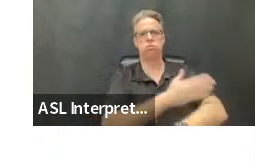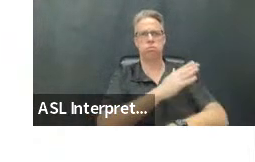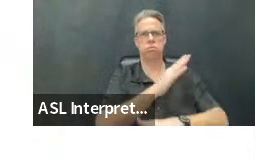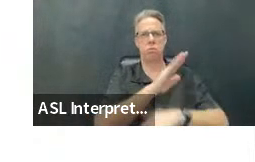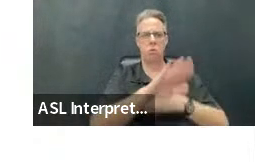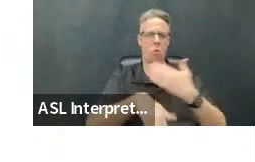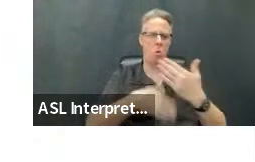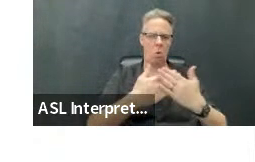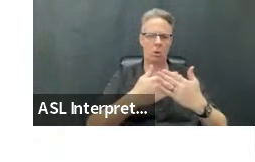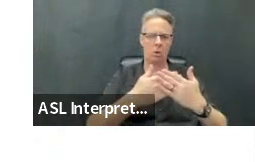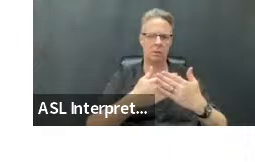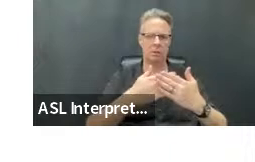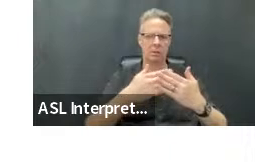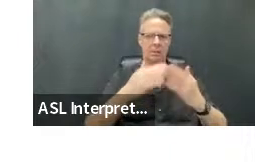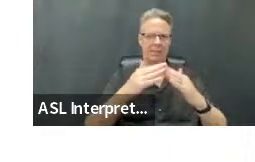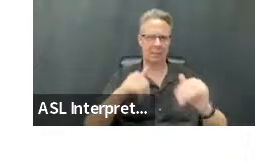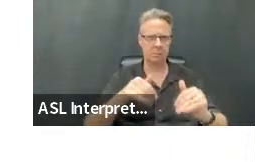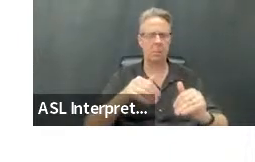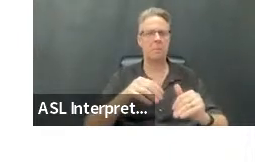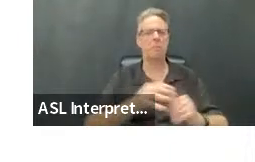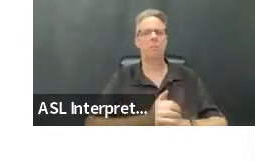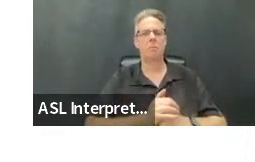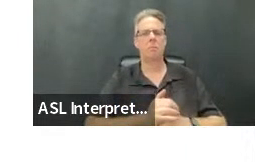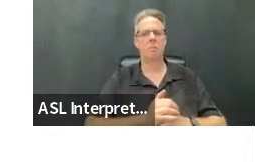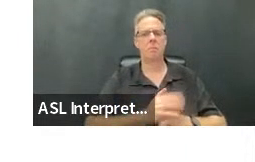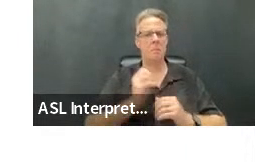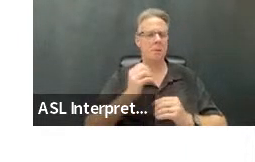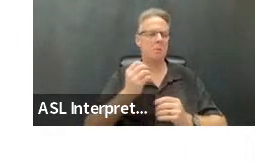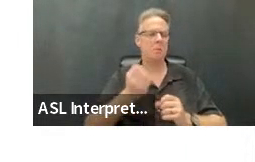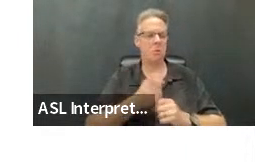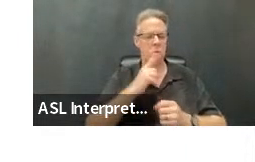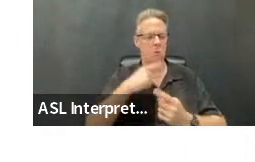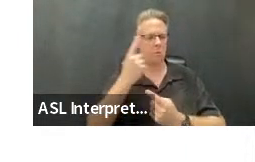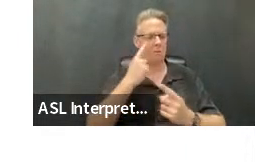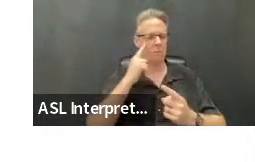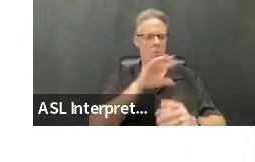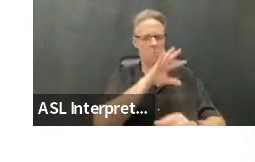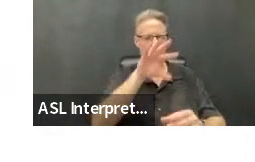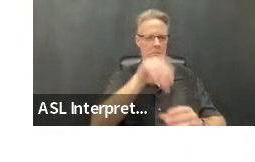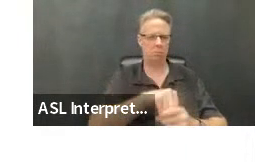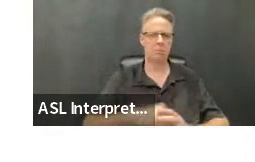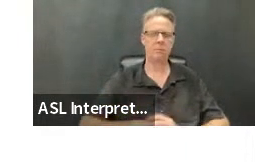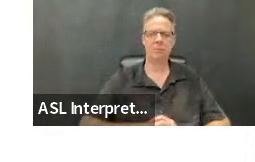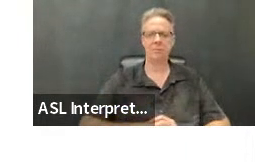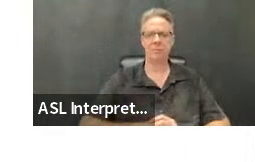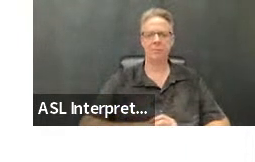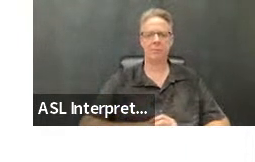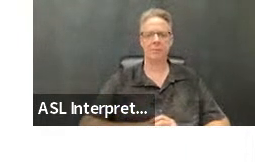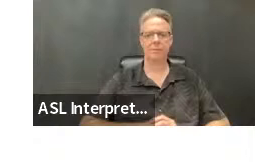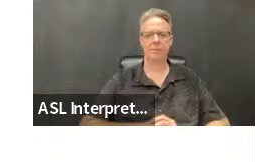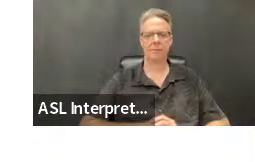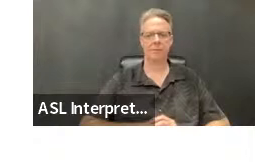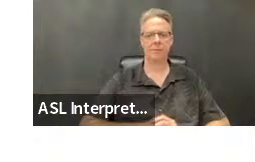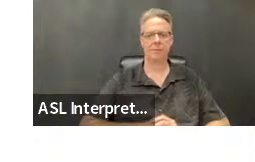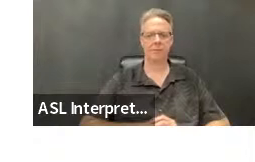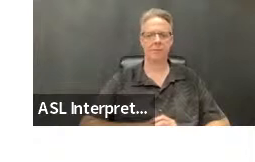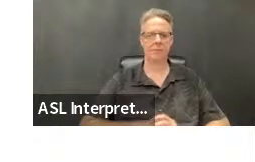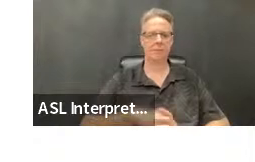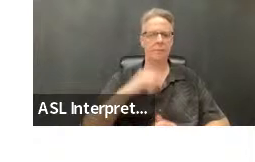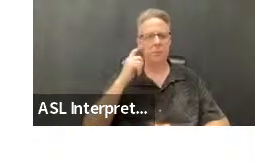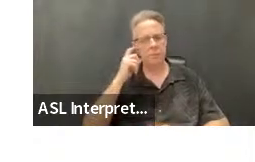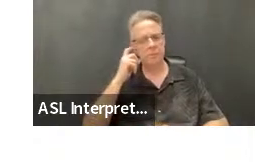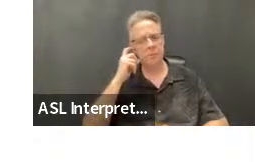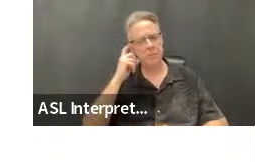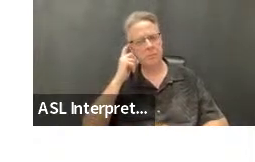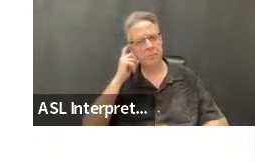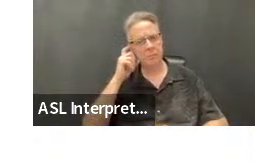systems, and just needing to be mindful of what that means within the built environment. In addition, a transit investment that serves